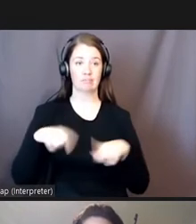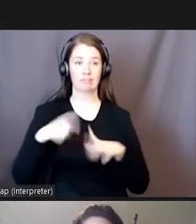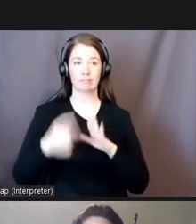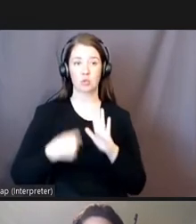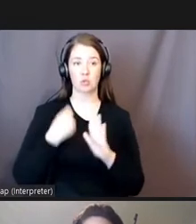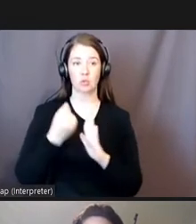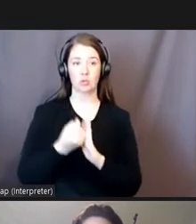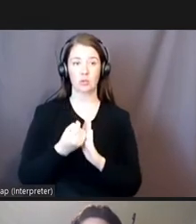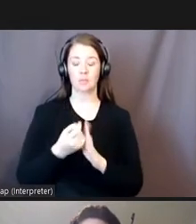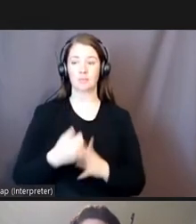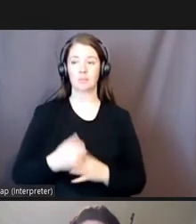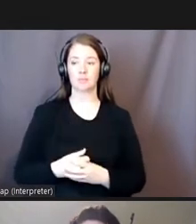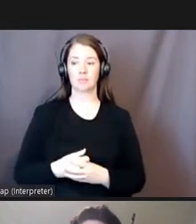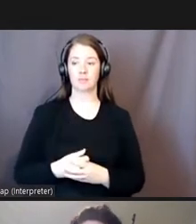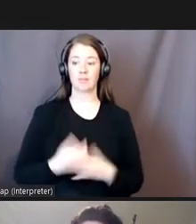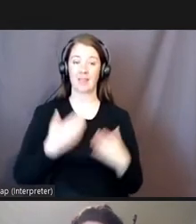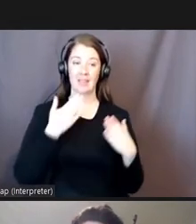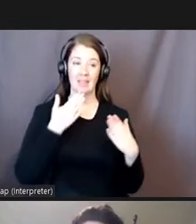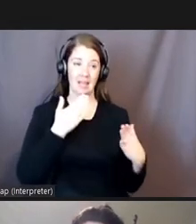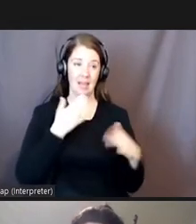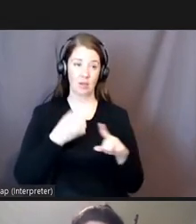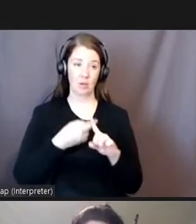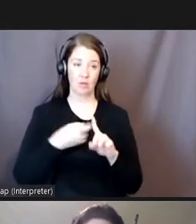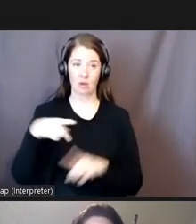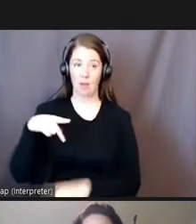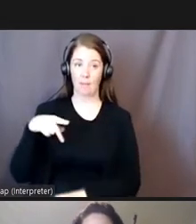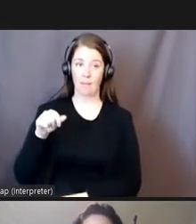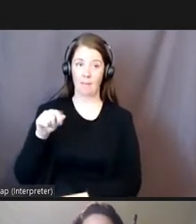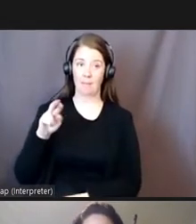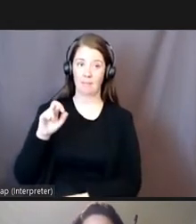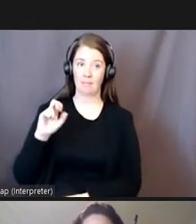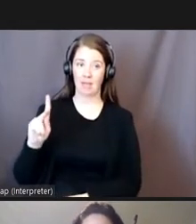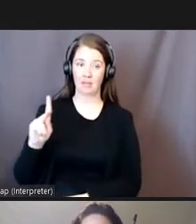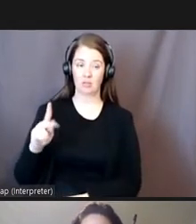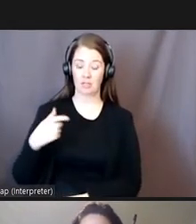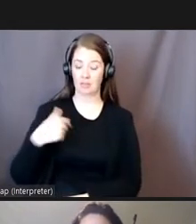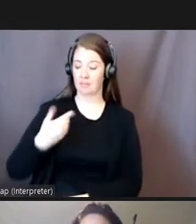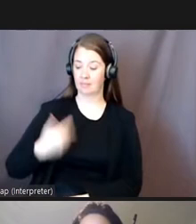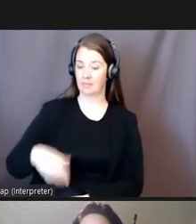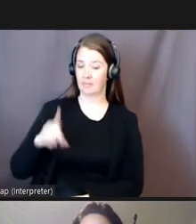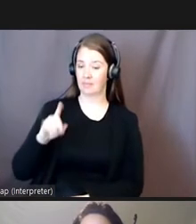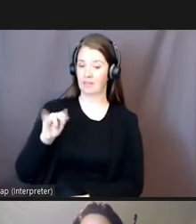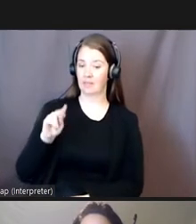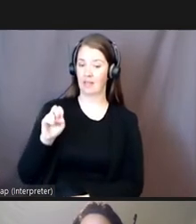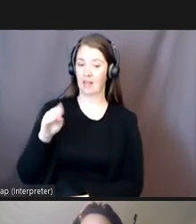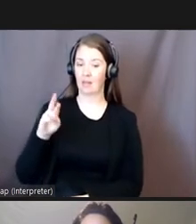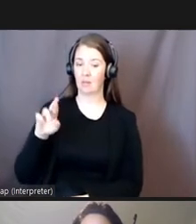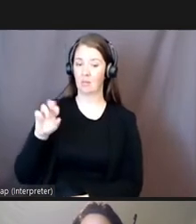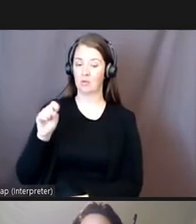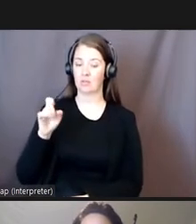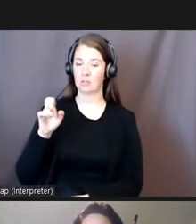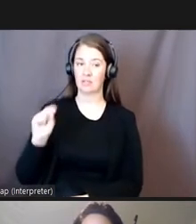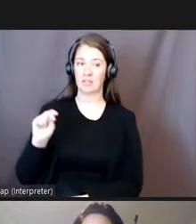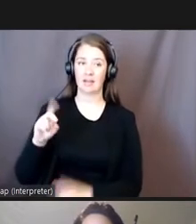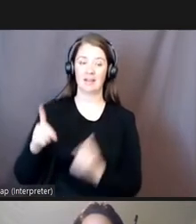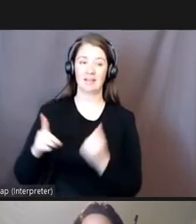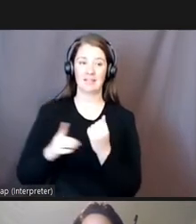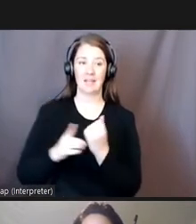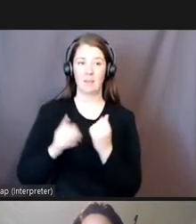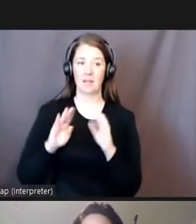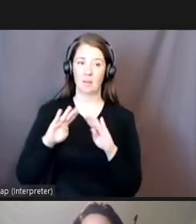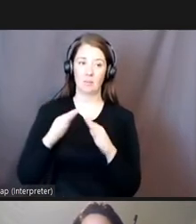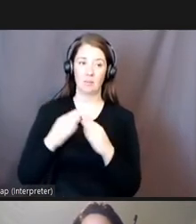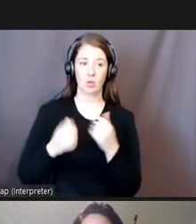you on behalf of Patrick for that. I'm Diane Burstein, Deputy Bureau Chief of CGB, and